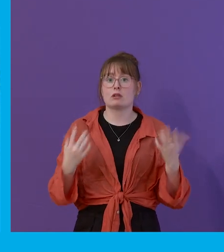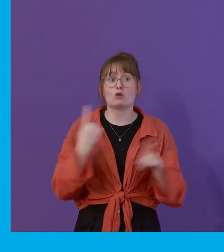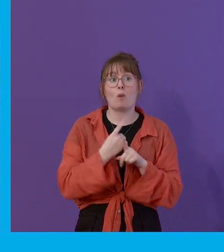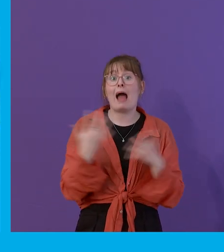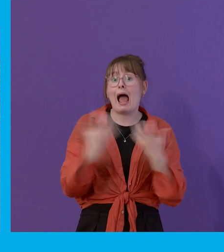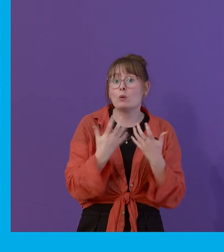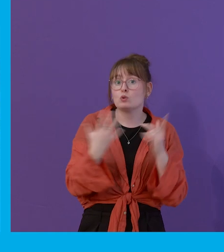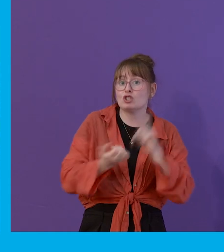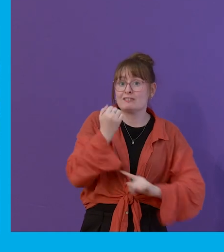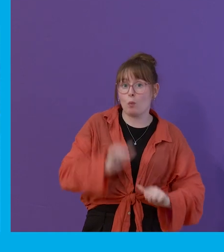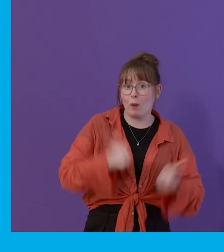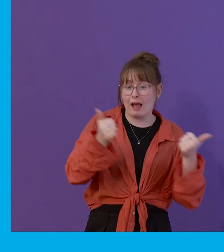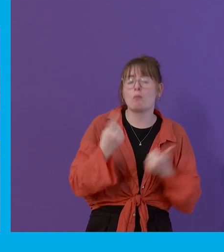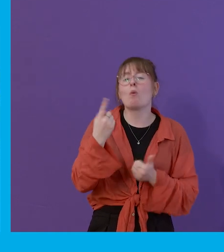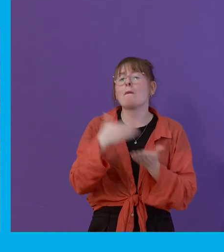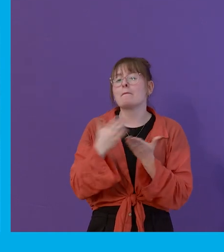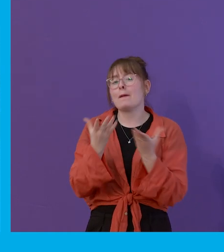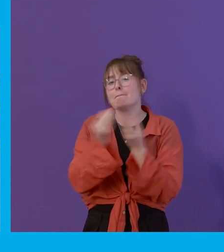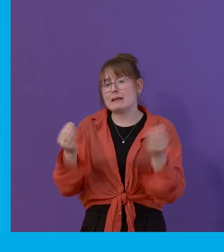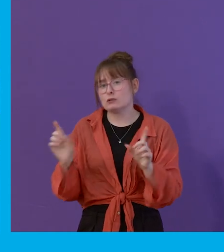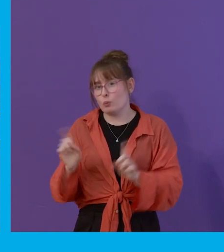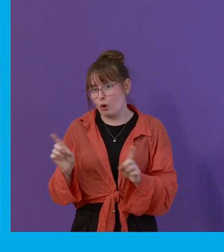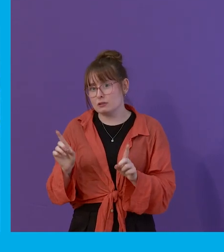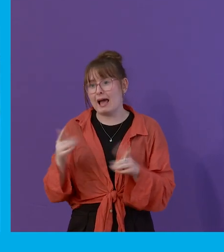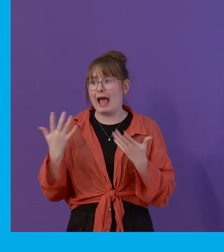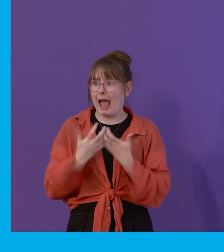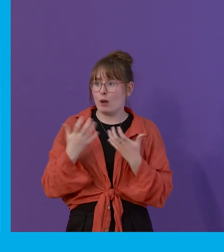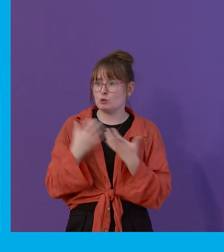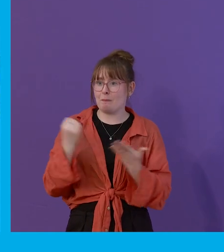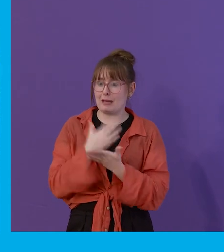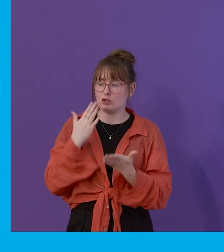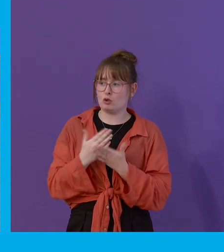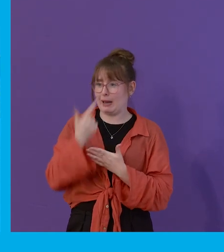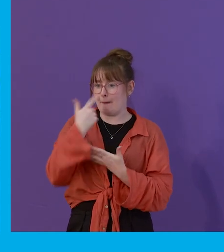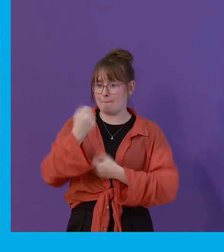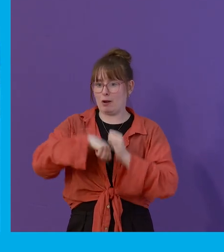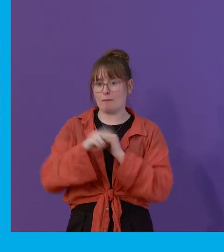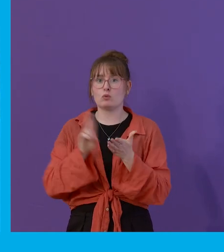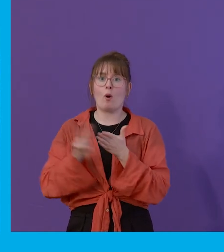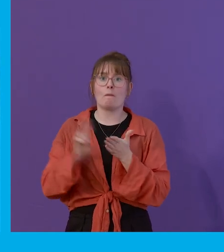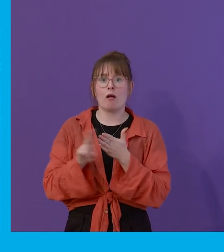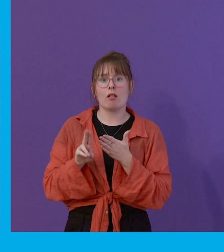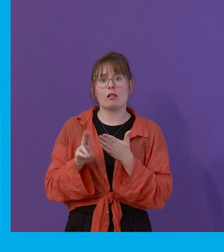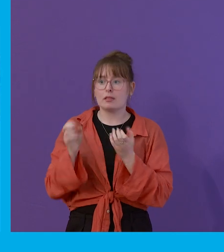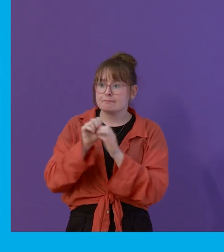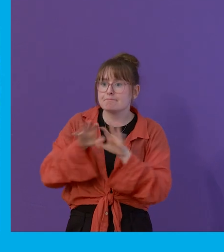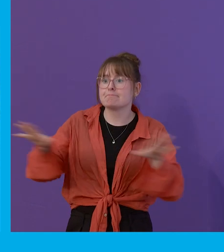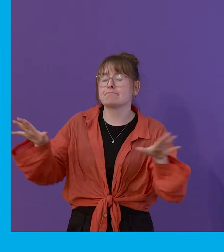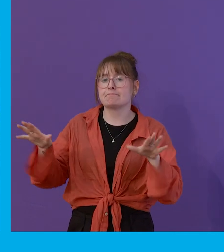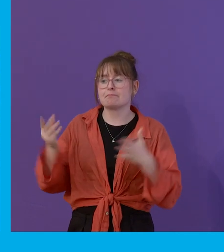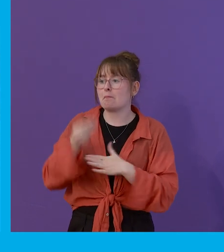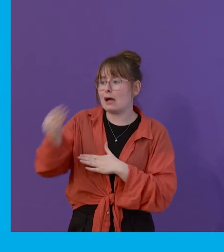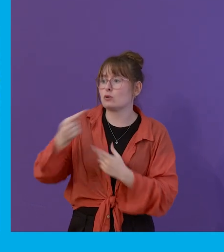well. But one of the parts that is missing in that evidence base is how you then mainstream what these processes recommend. So how do you